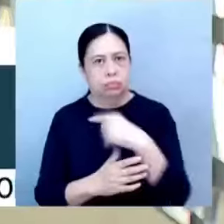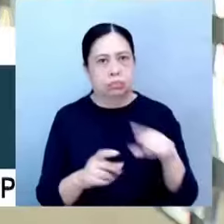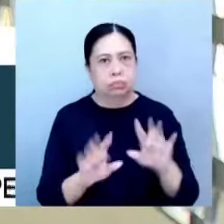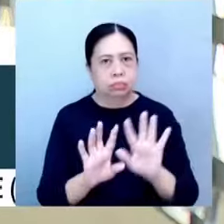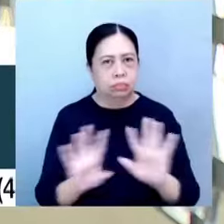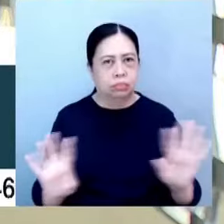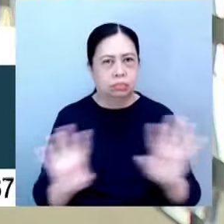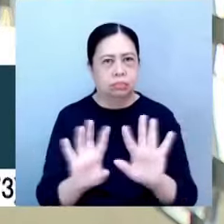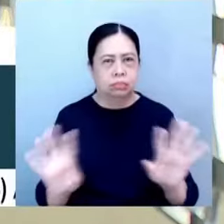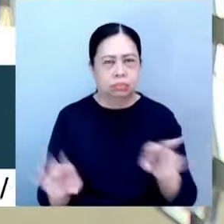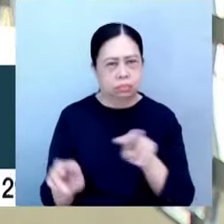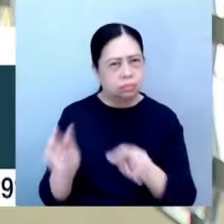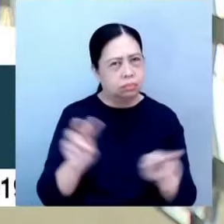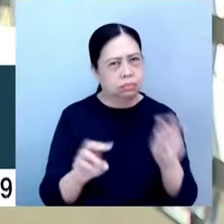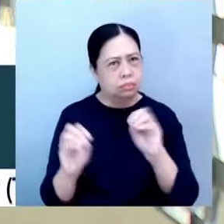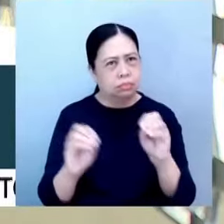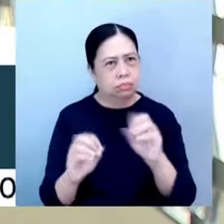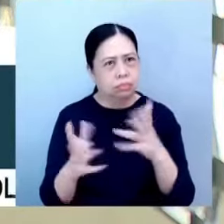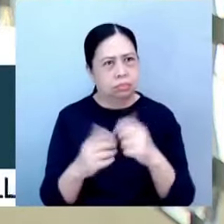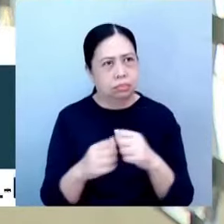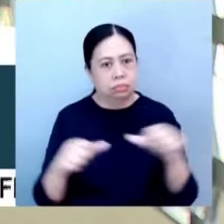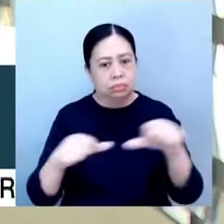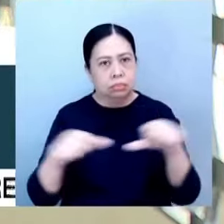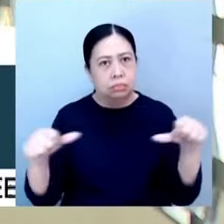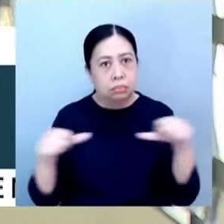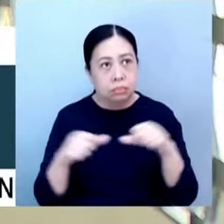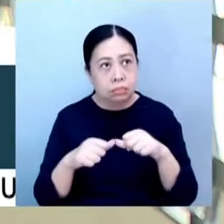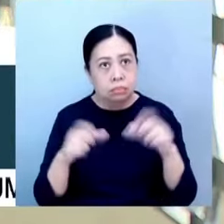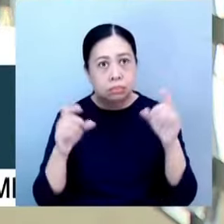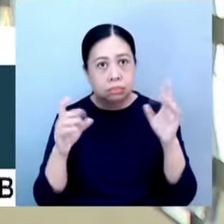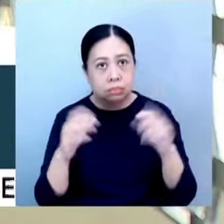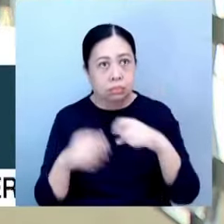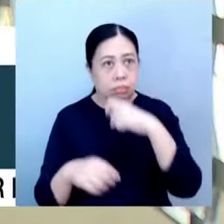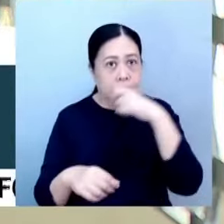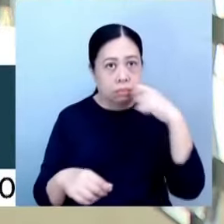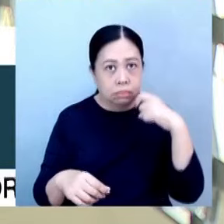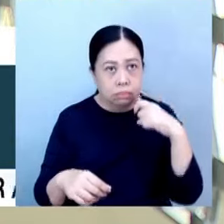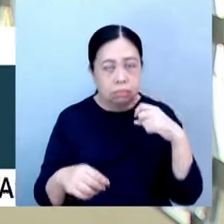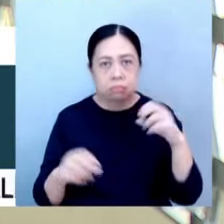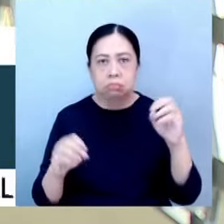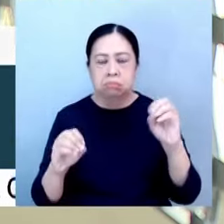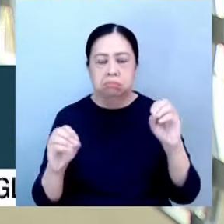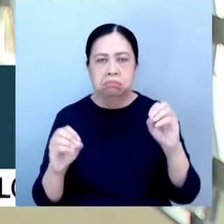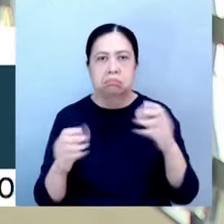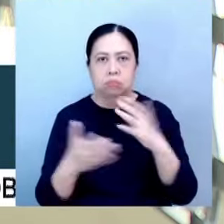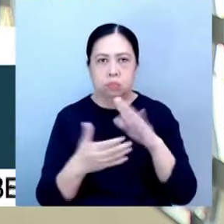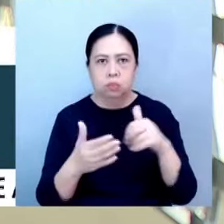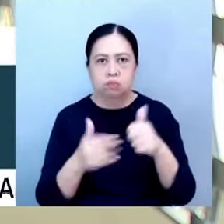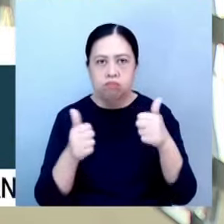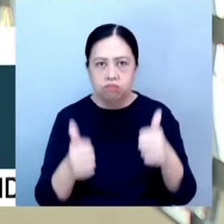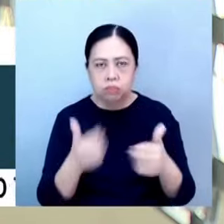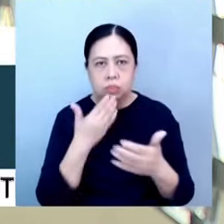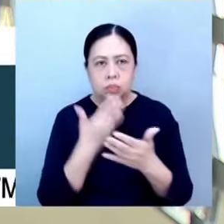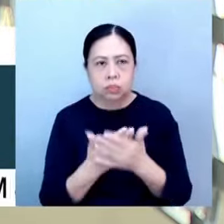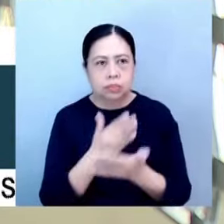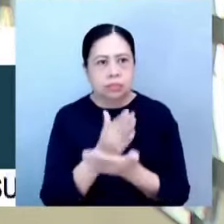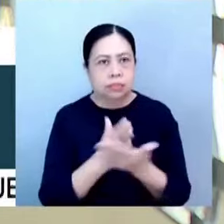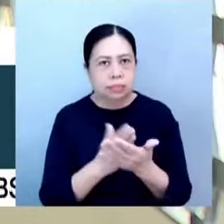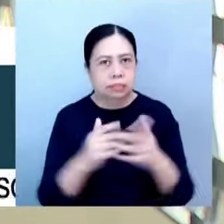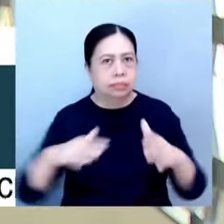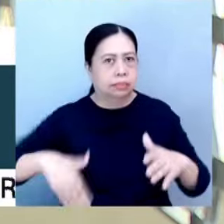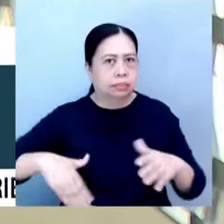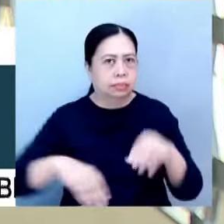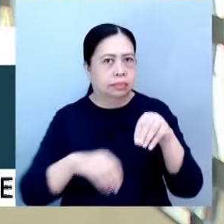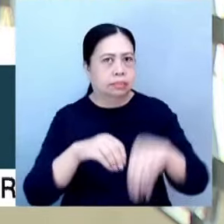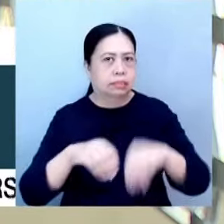kumbaga wala ako nakita kahit isang area na natuyuan at hindi nakatanim. So, meron pa nga ng mga late planters eh.